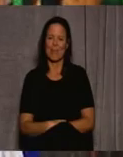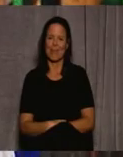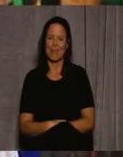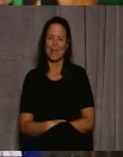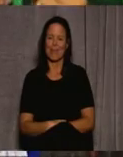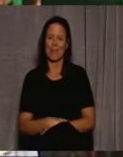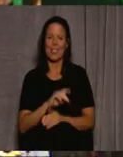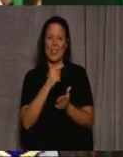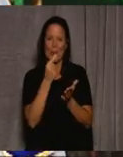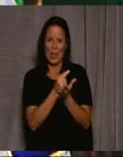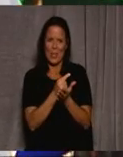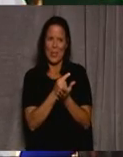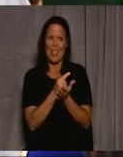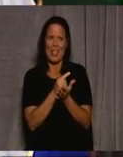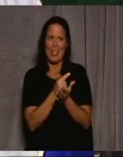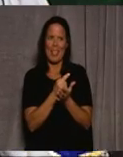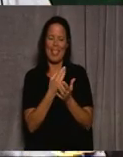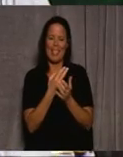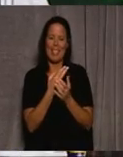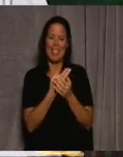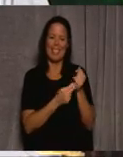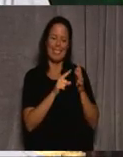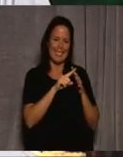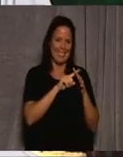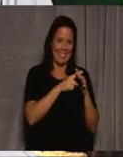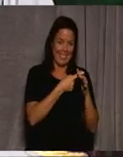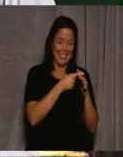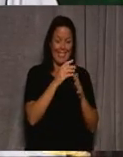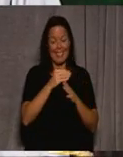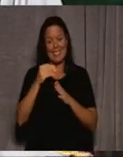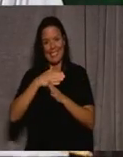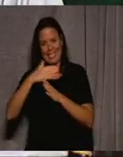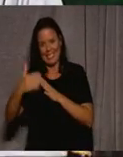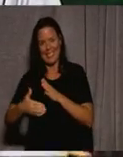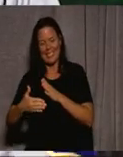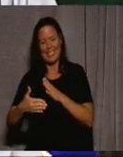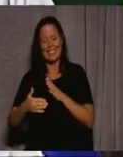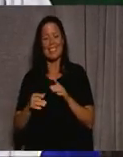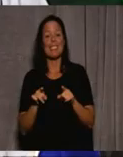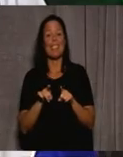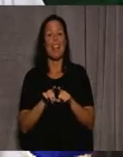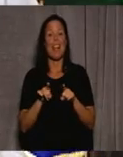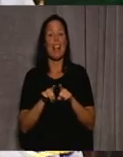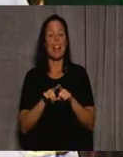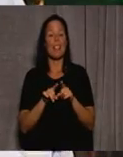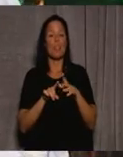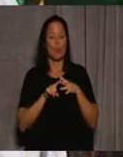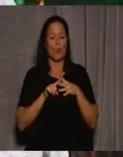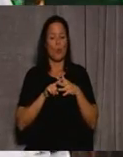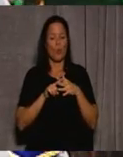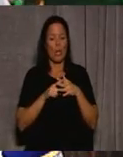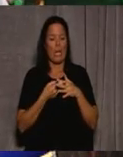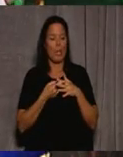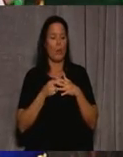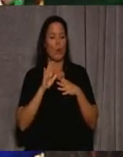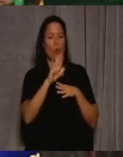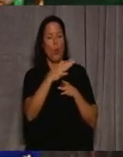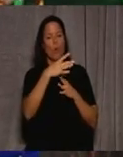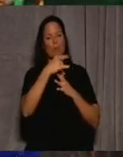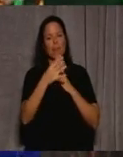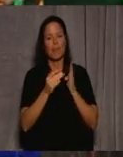Commencement, as you well know, is both a beginning and an end. As you enter progress of your chosen